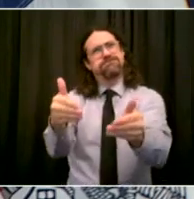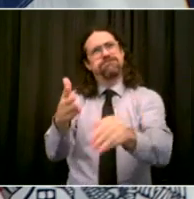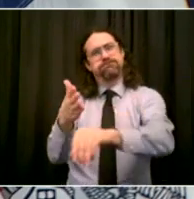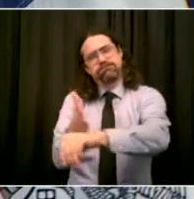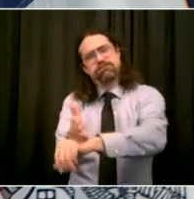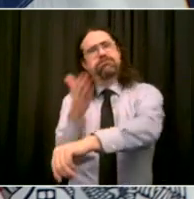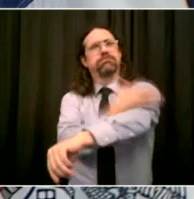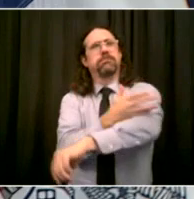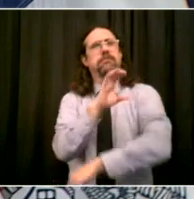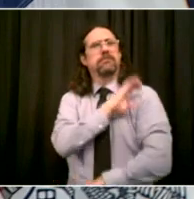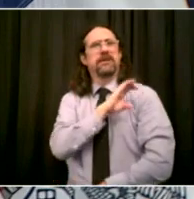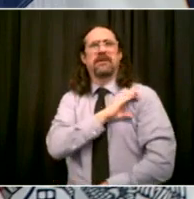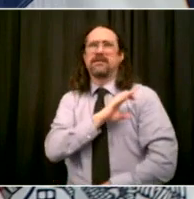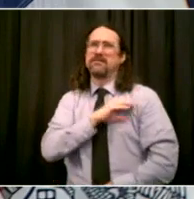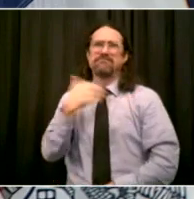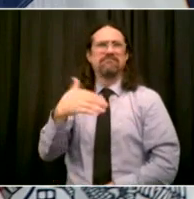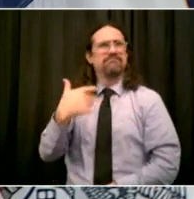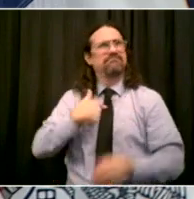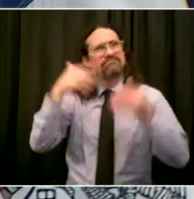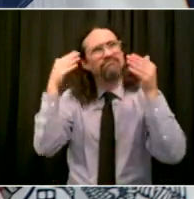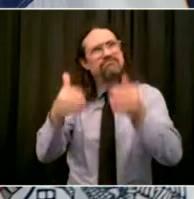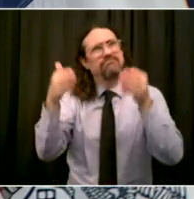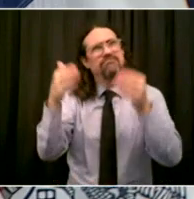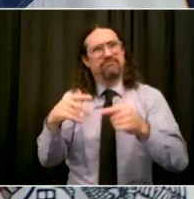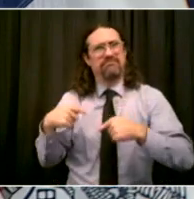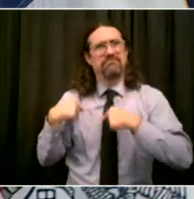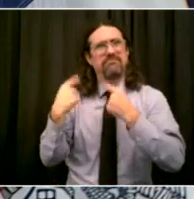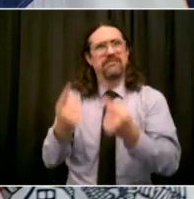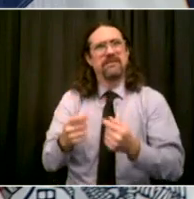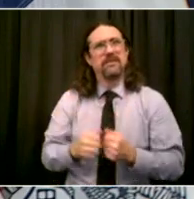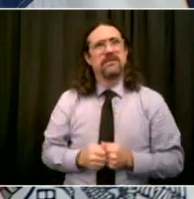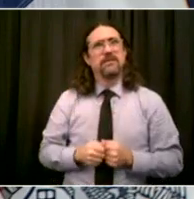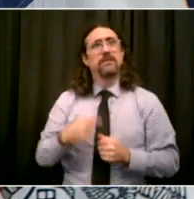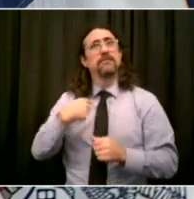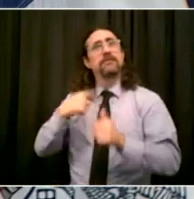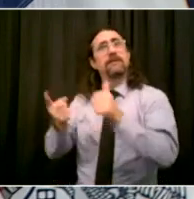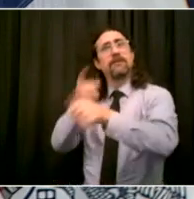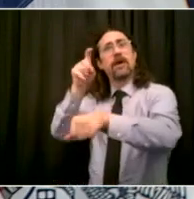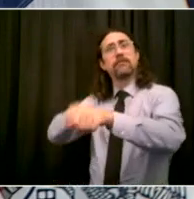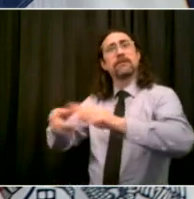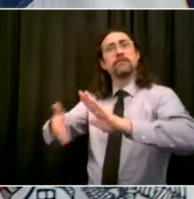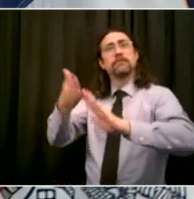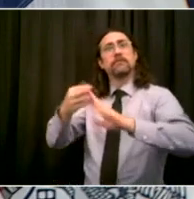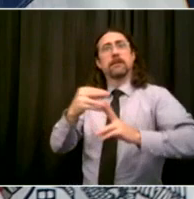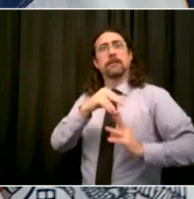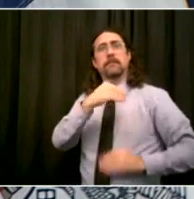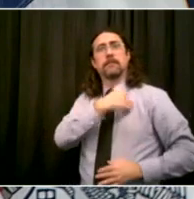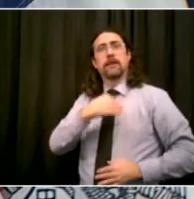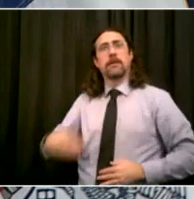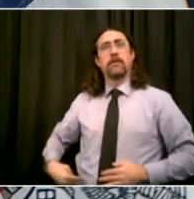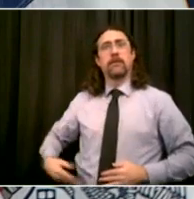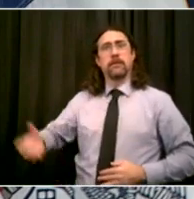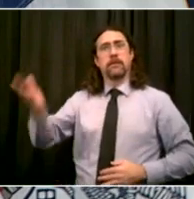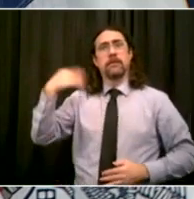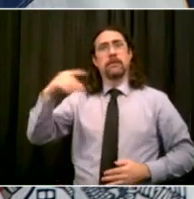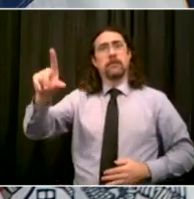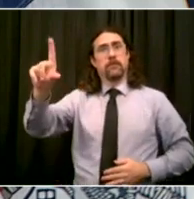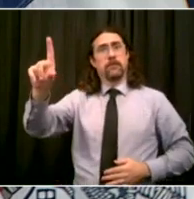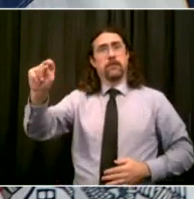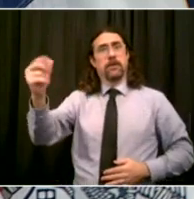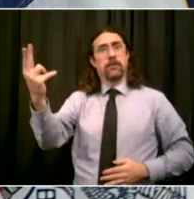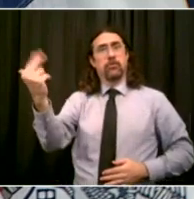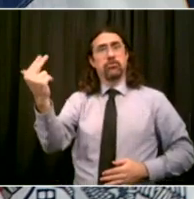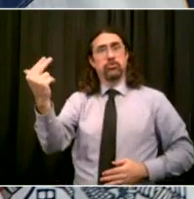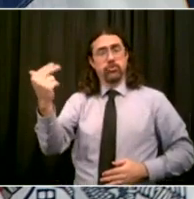rid of the overuse of stop and frisk. It was about reducing arrest, reducing incarceration. You saw the retraining of the entire police